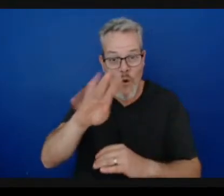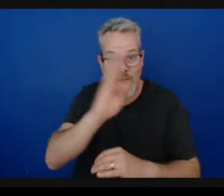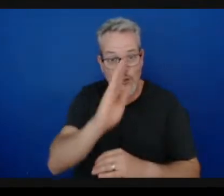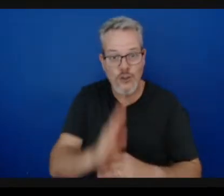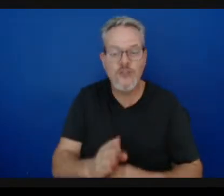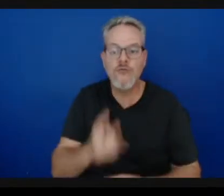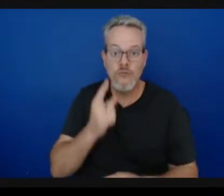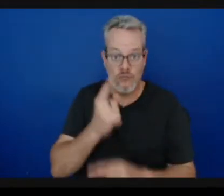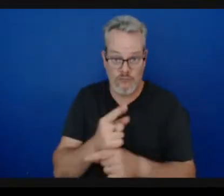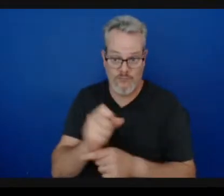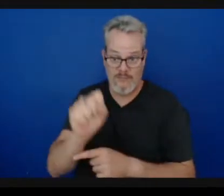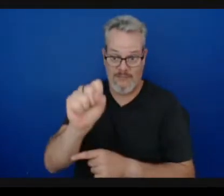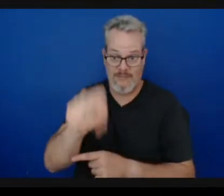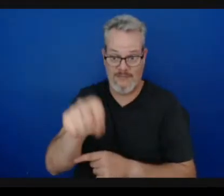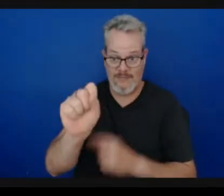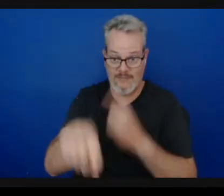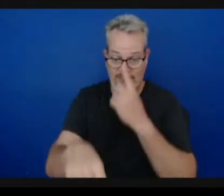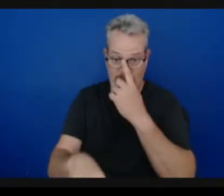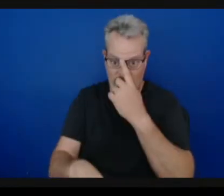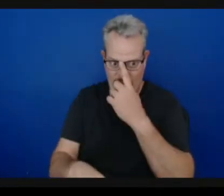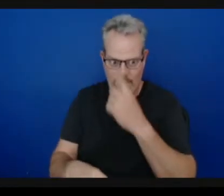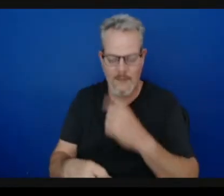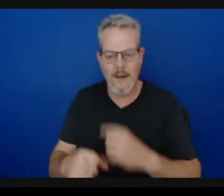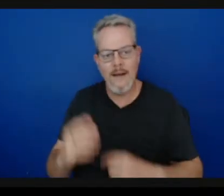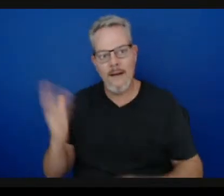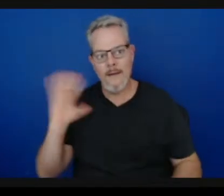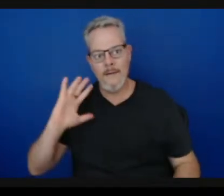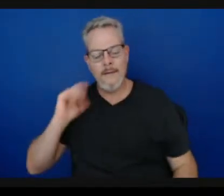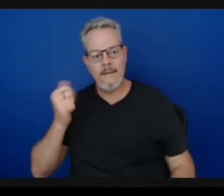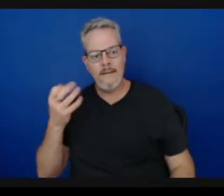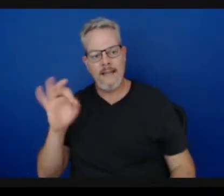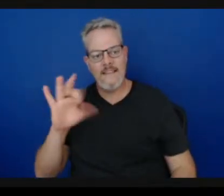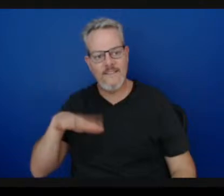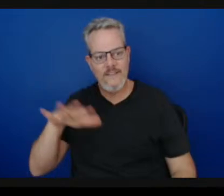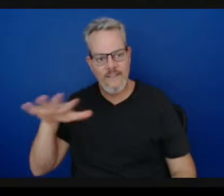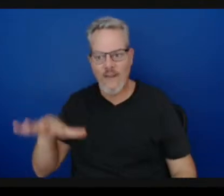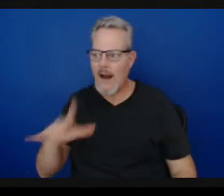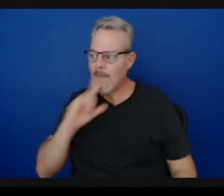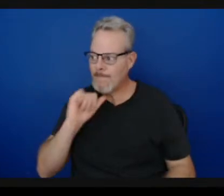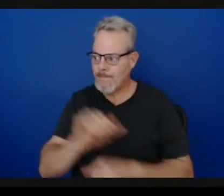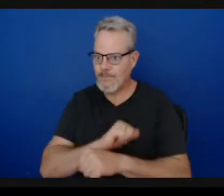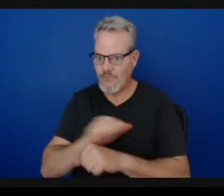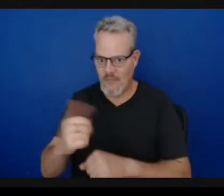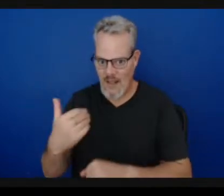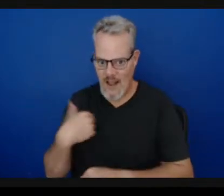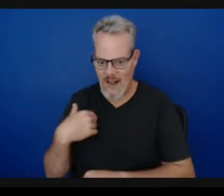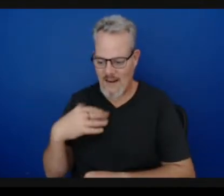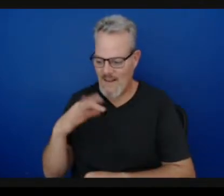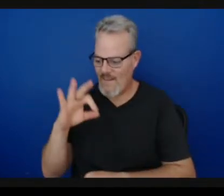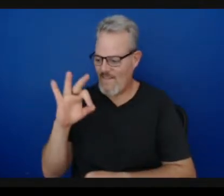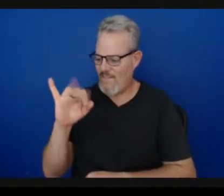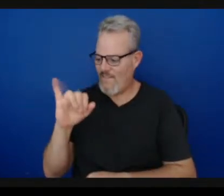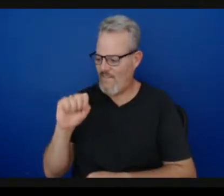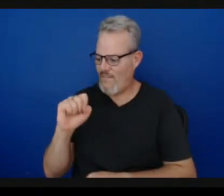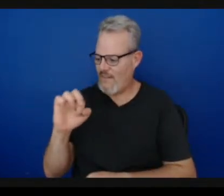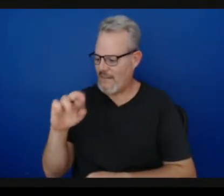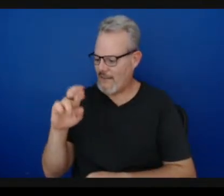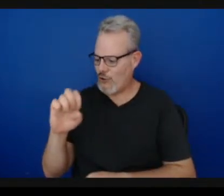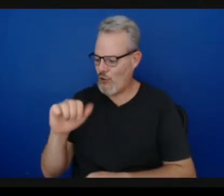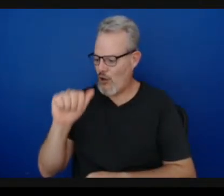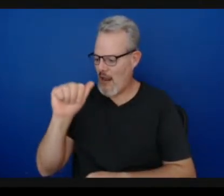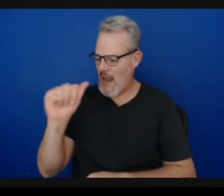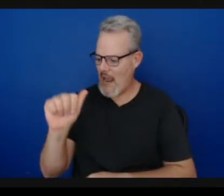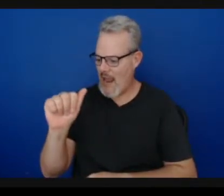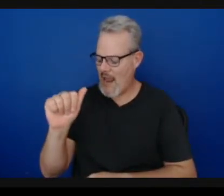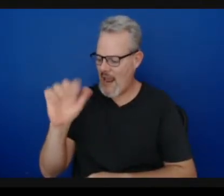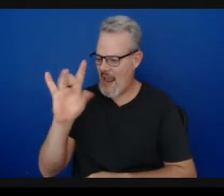And they counted them a little different too, right? So like in 55, they actually had like Fissure 8A and 8B and 8C and 8D and